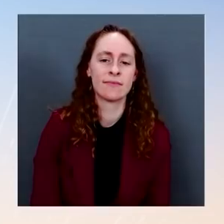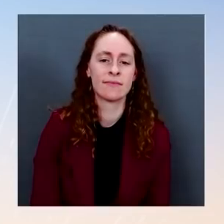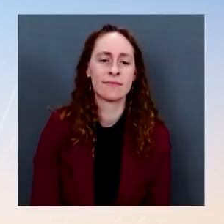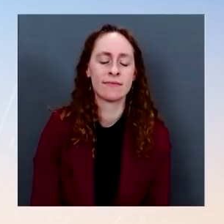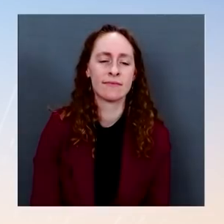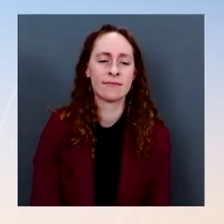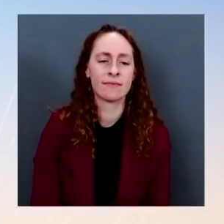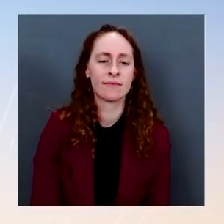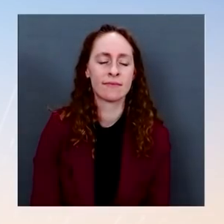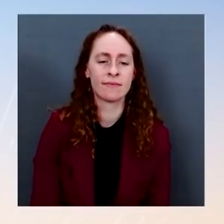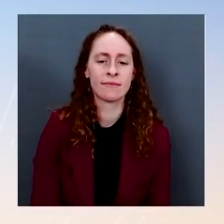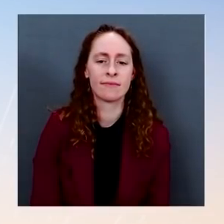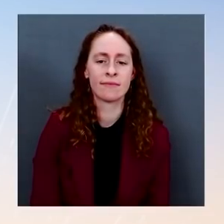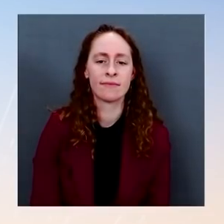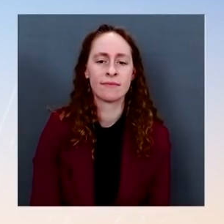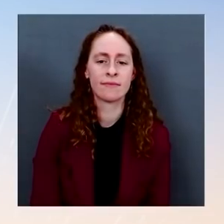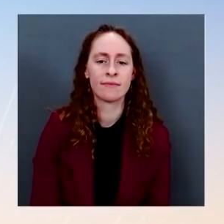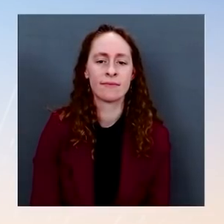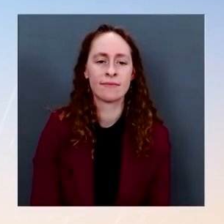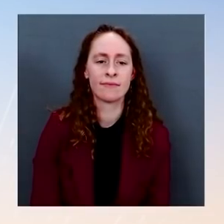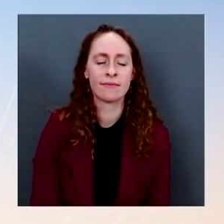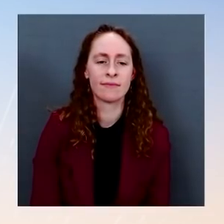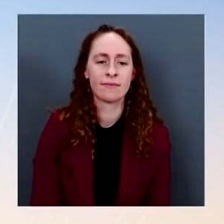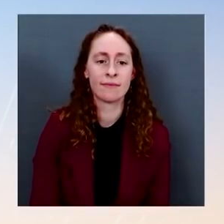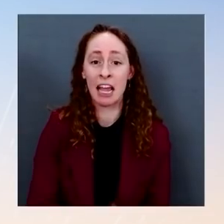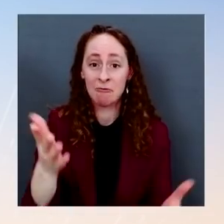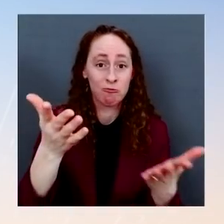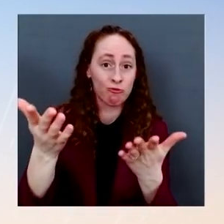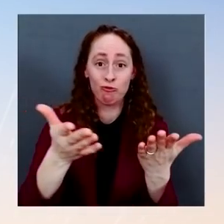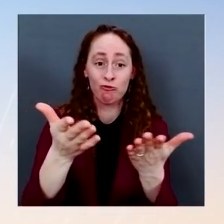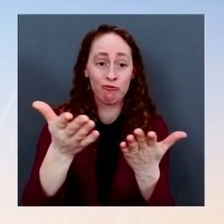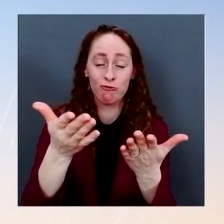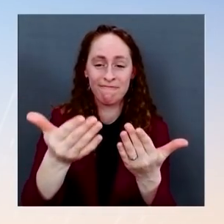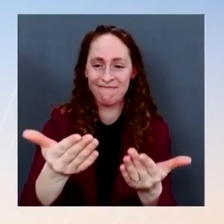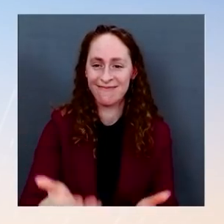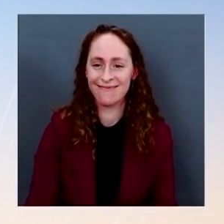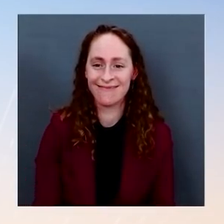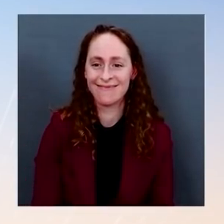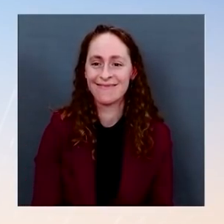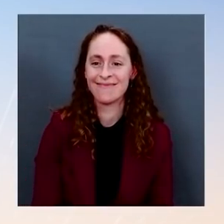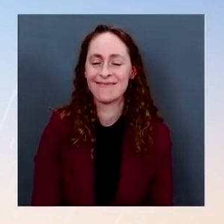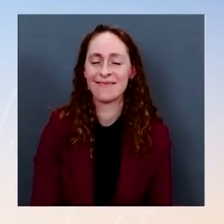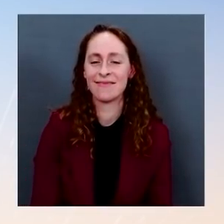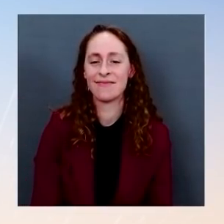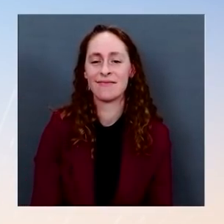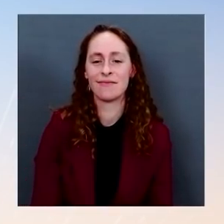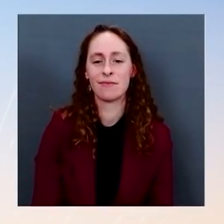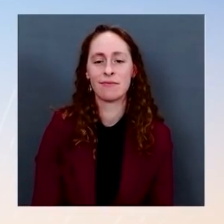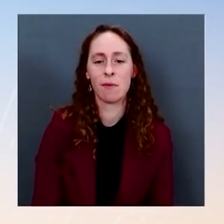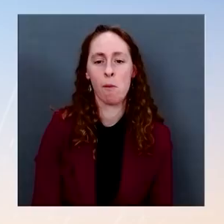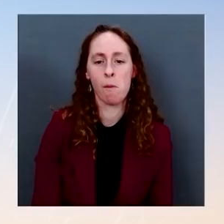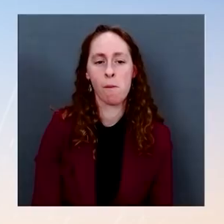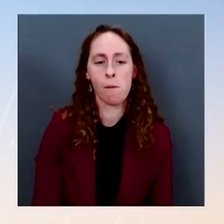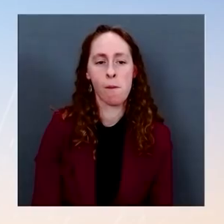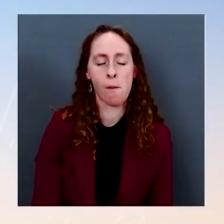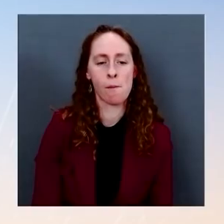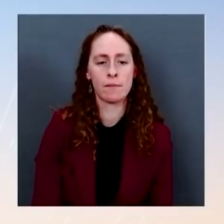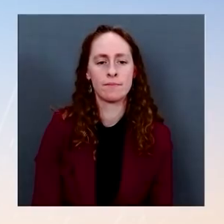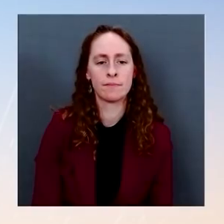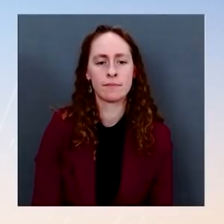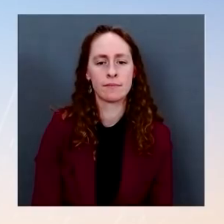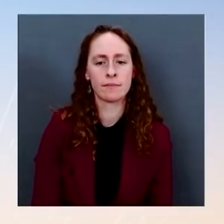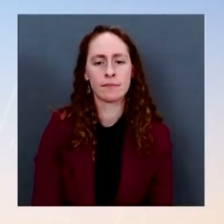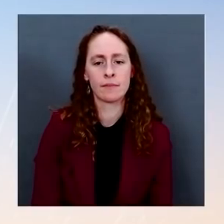ask you, I'm sorry. We can go both. Go ahead. Oh, thank you so much. I want to ask you about that statement that you put out yesterday. Sure. Very harsh